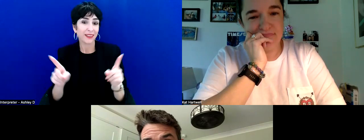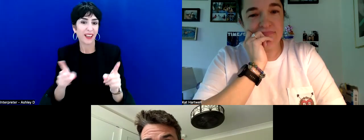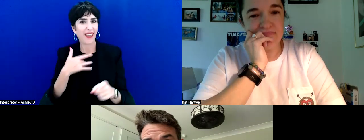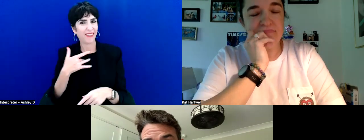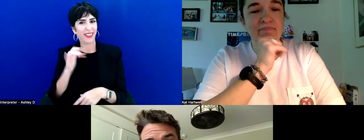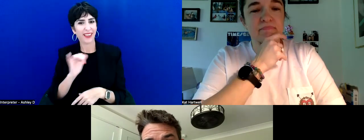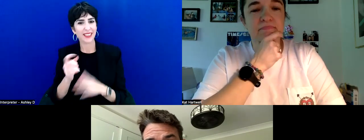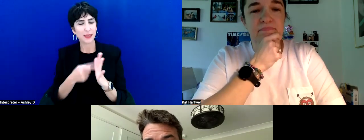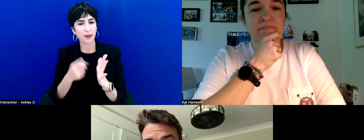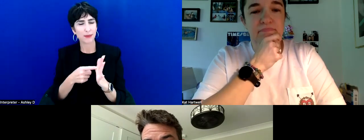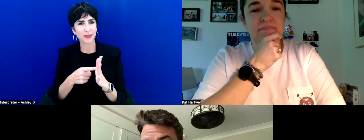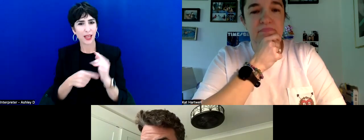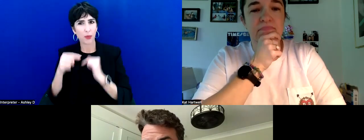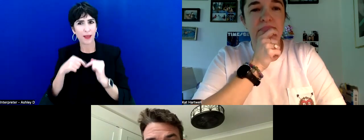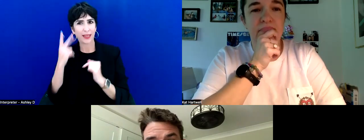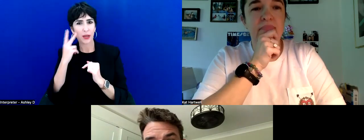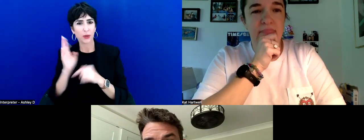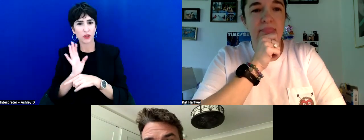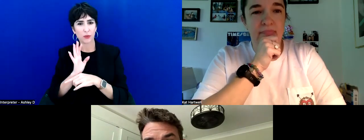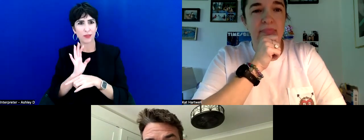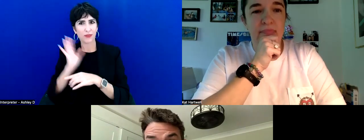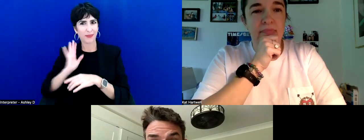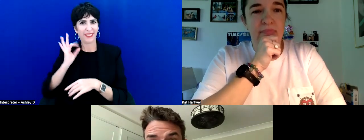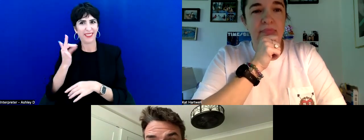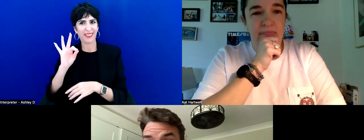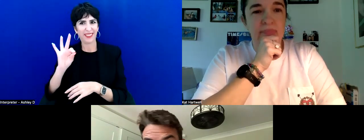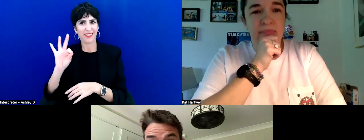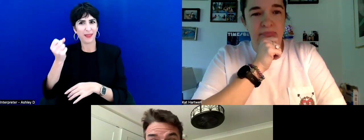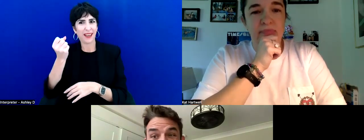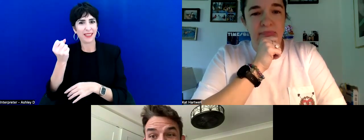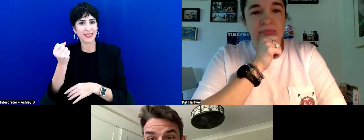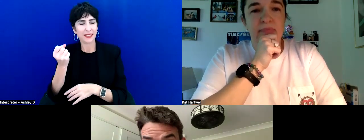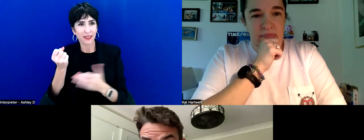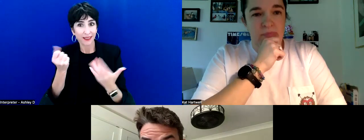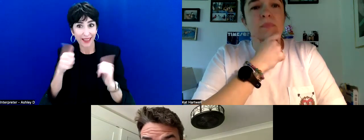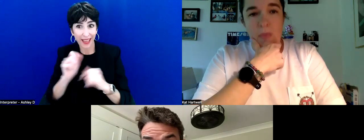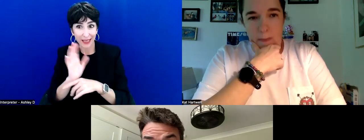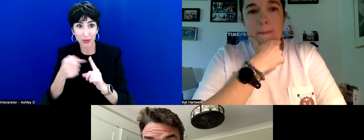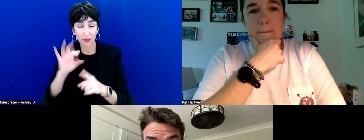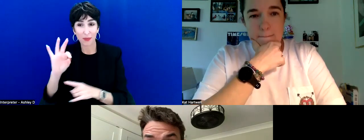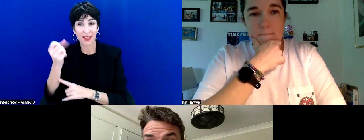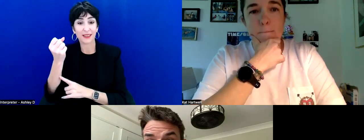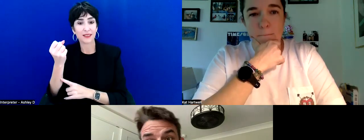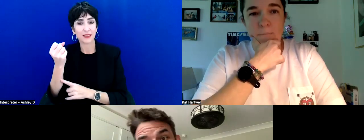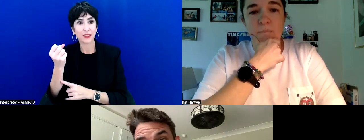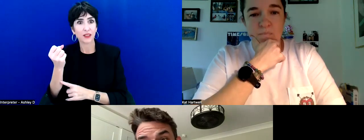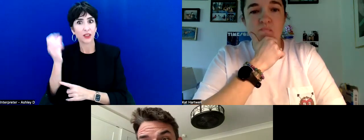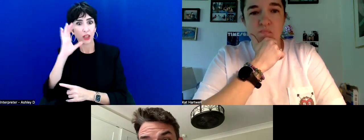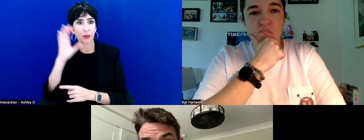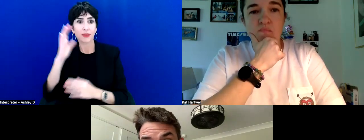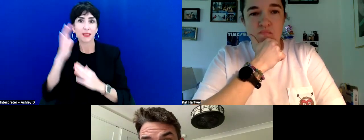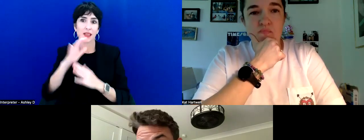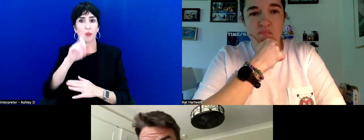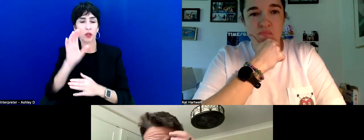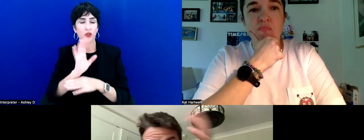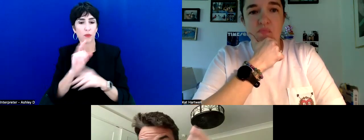like sometimes I go back and I watch these movies from the 90s, right? Like as an example, almost any movie from the 90s. Like look up the top 100 movies from